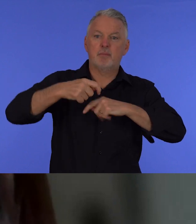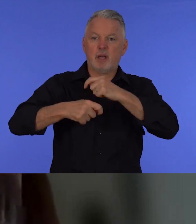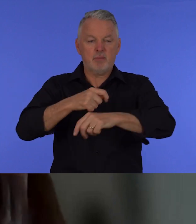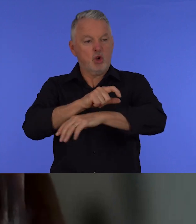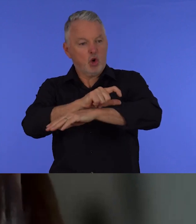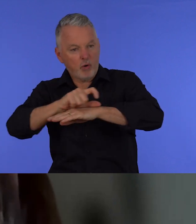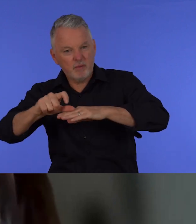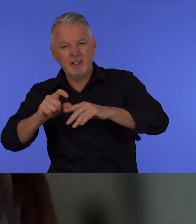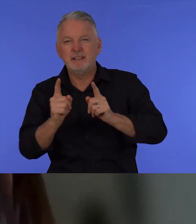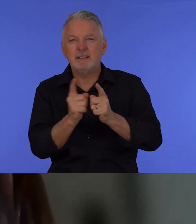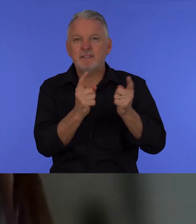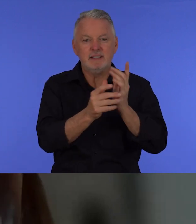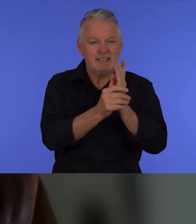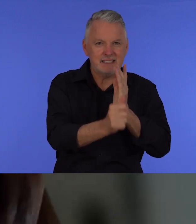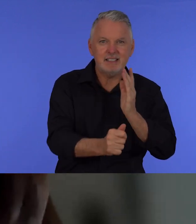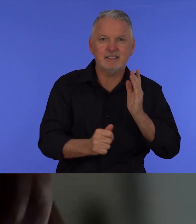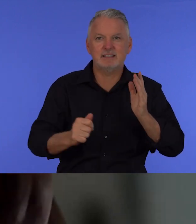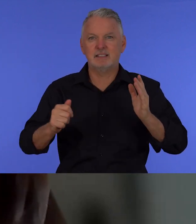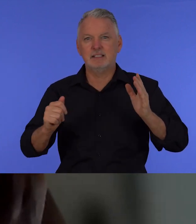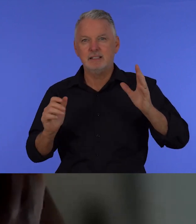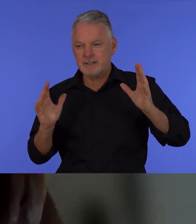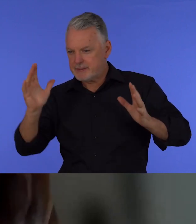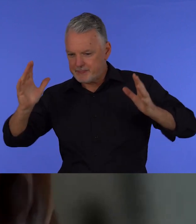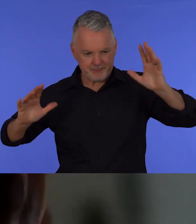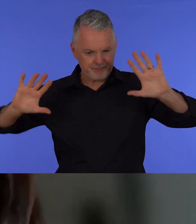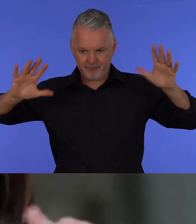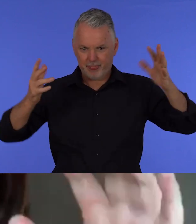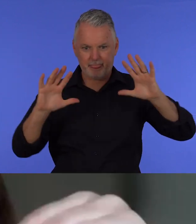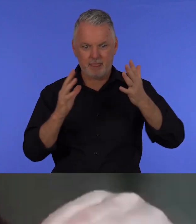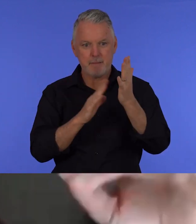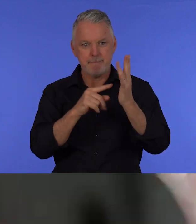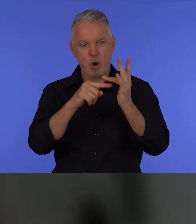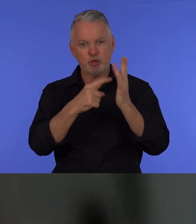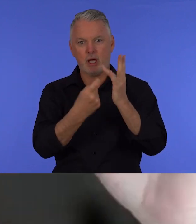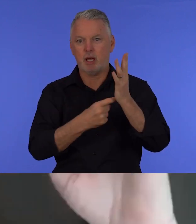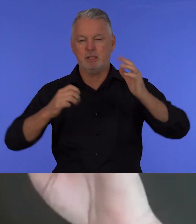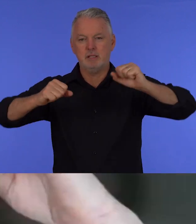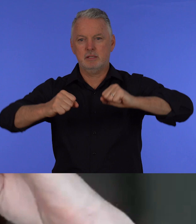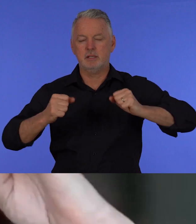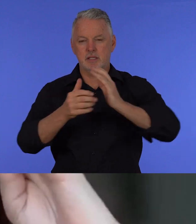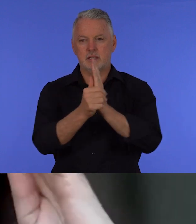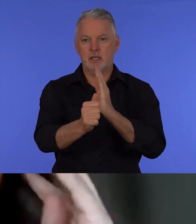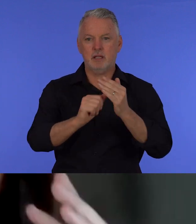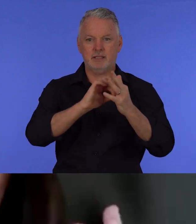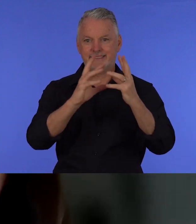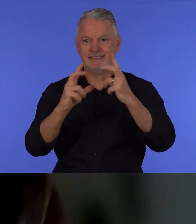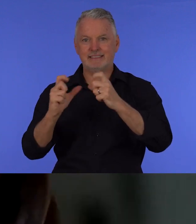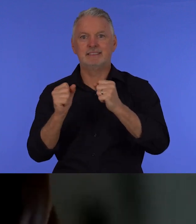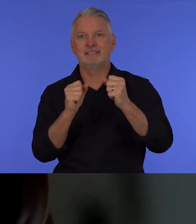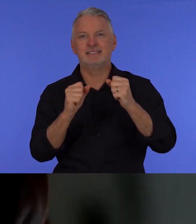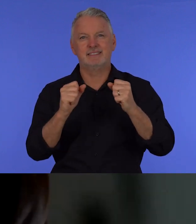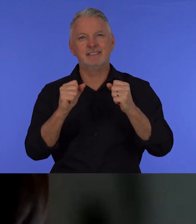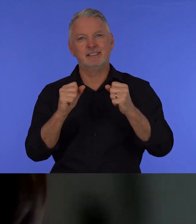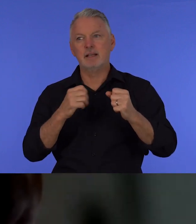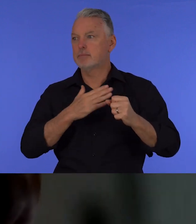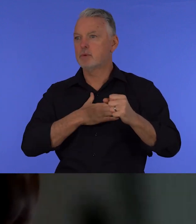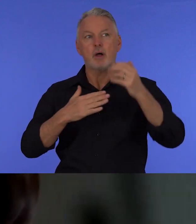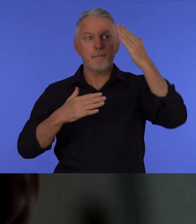climb, and through climbing she gains confidence, and she has motor planning activities. And